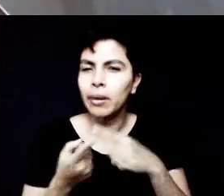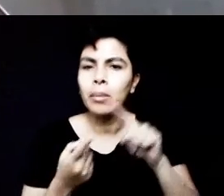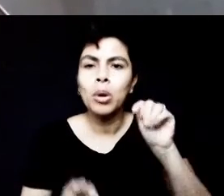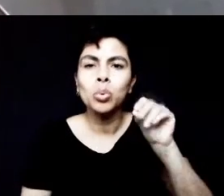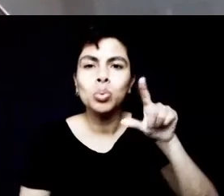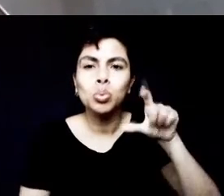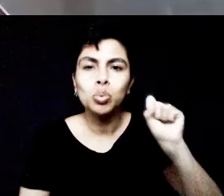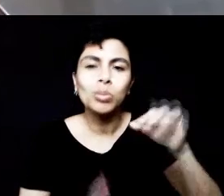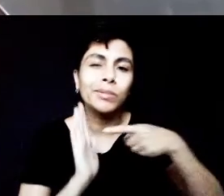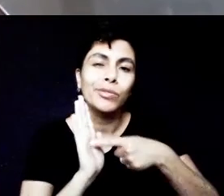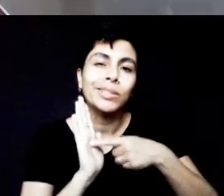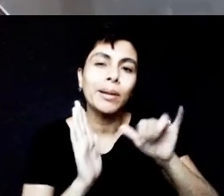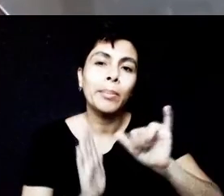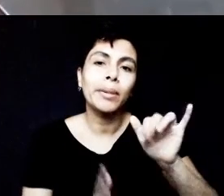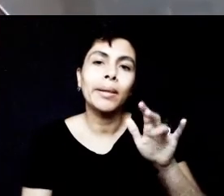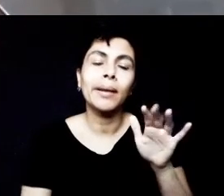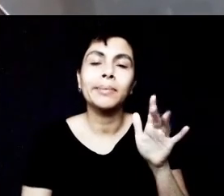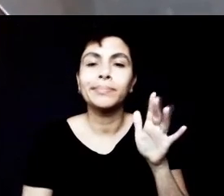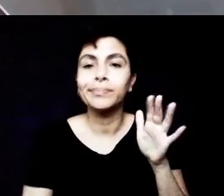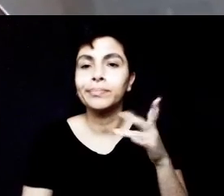about tools like